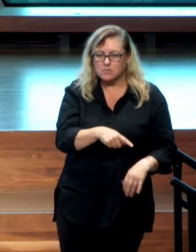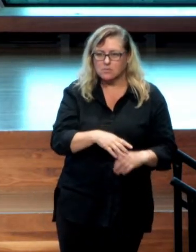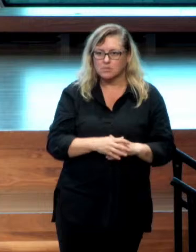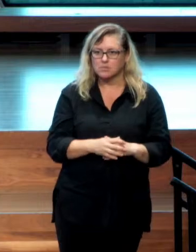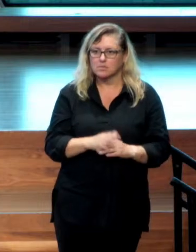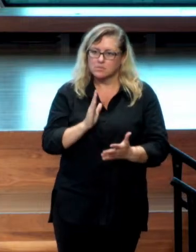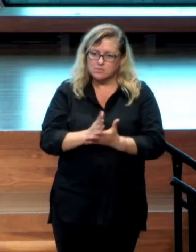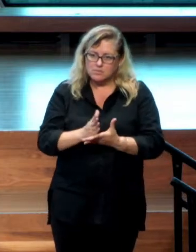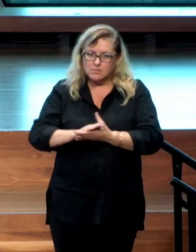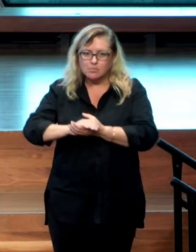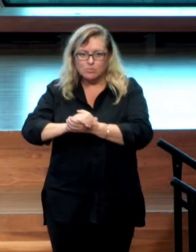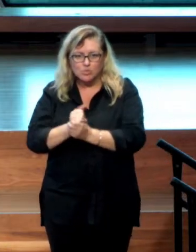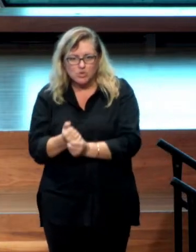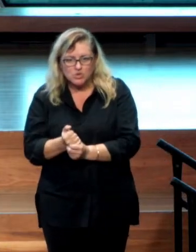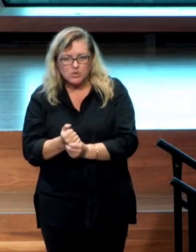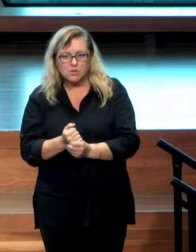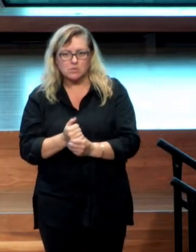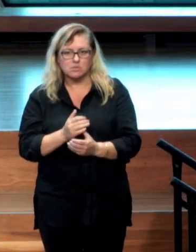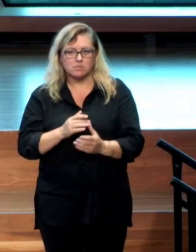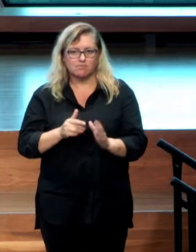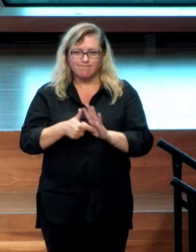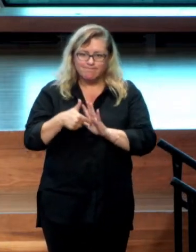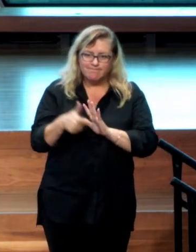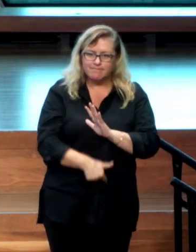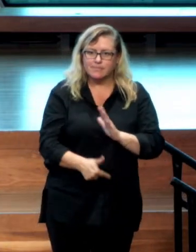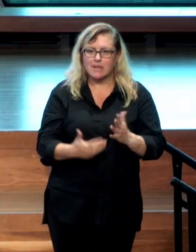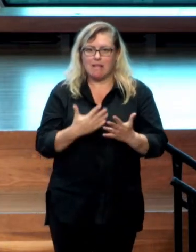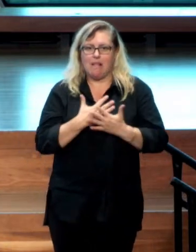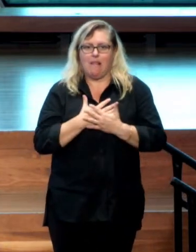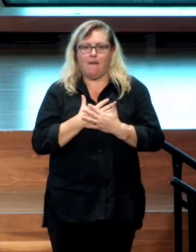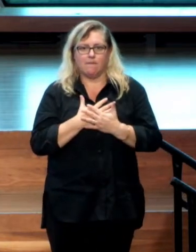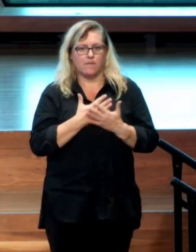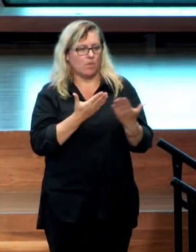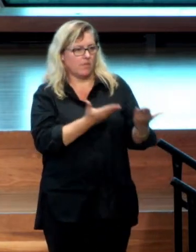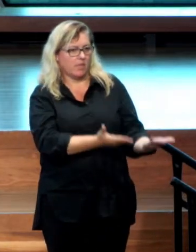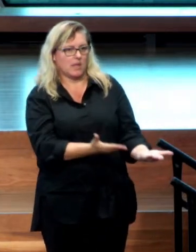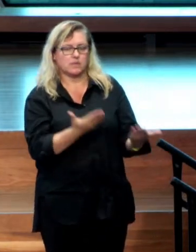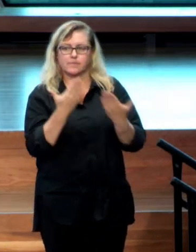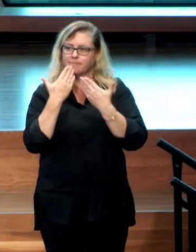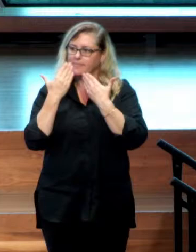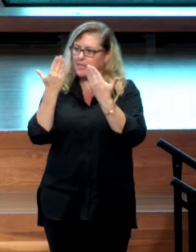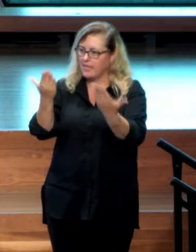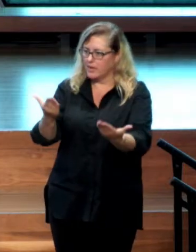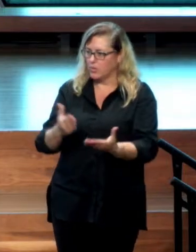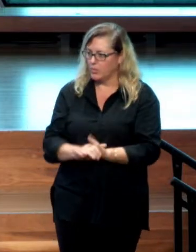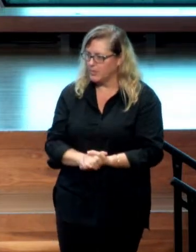appreciation and in deep love of that. Thank you.